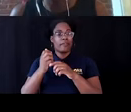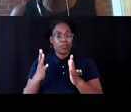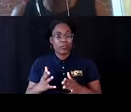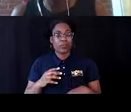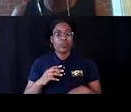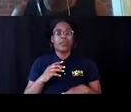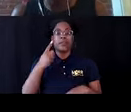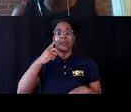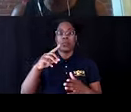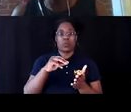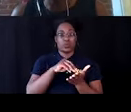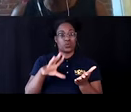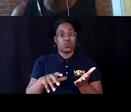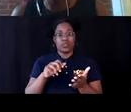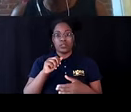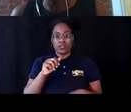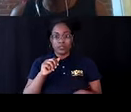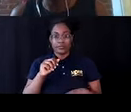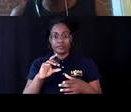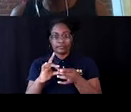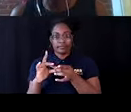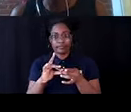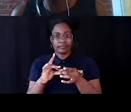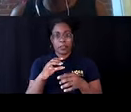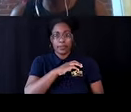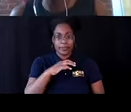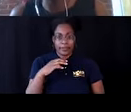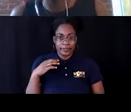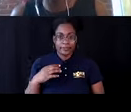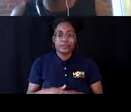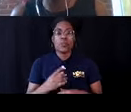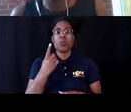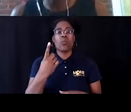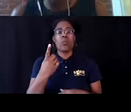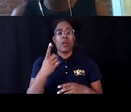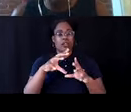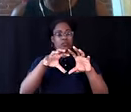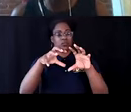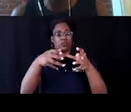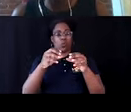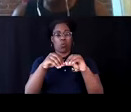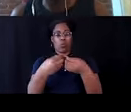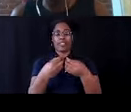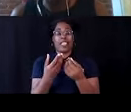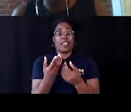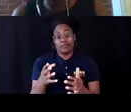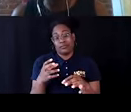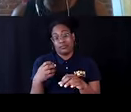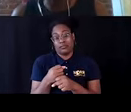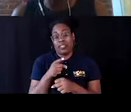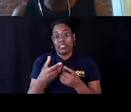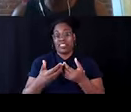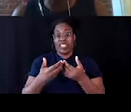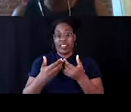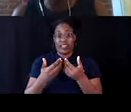Committee generally, one of the organizations that basically desegregated the United States, but specifically the South in the